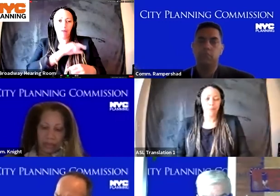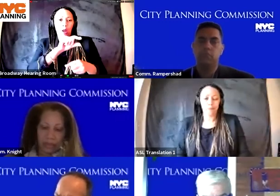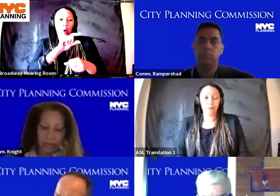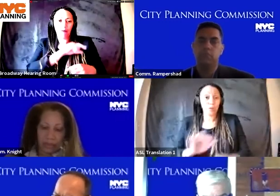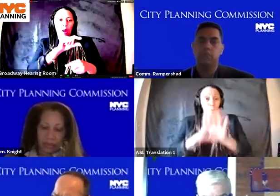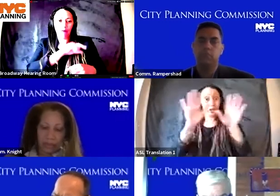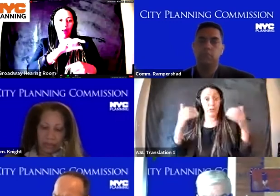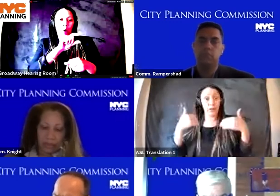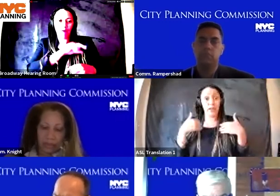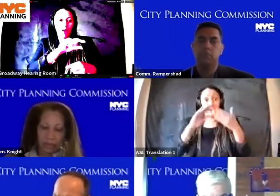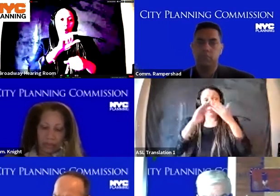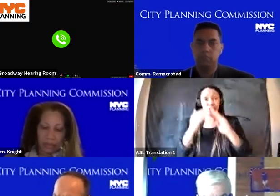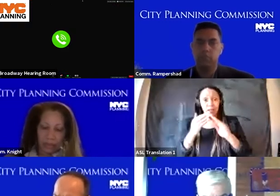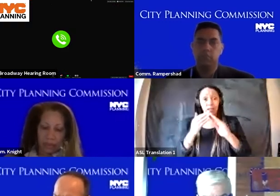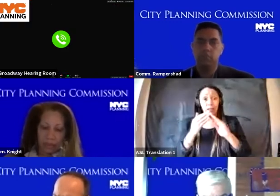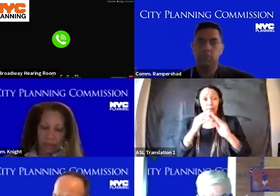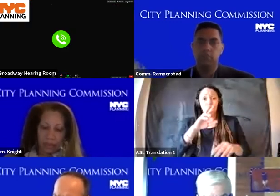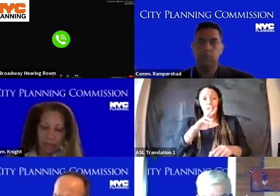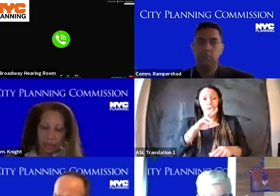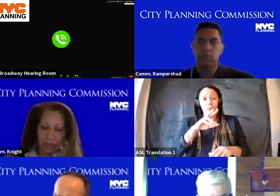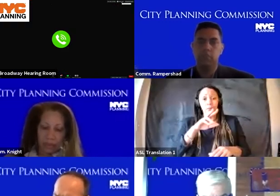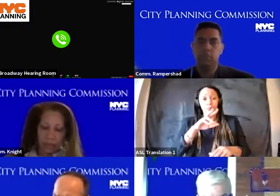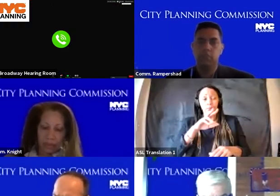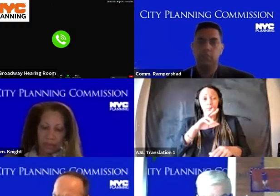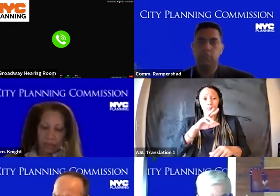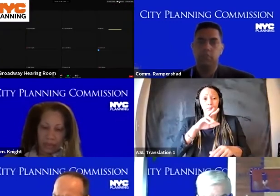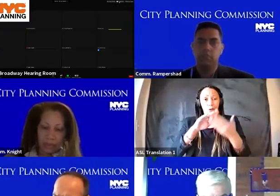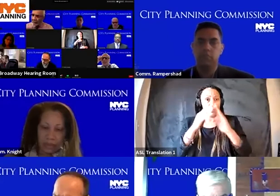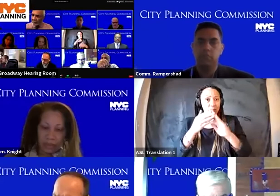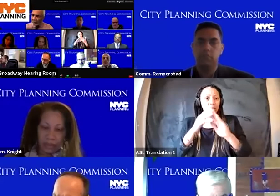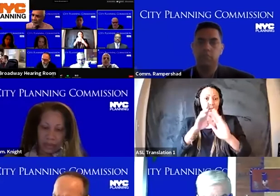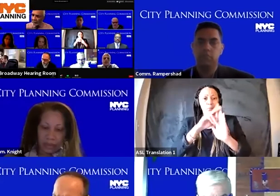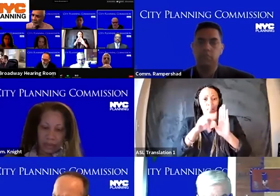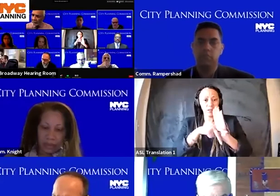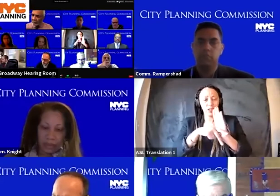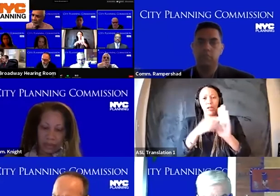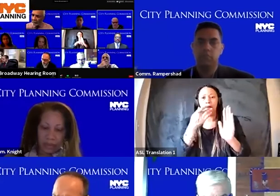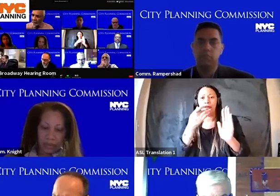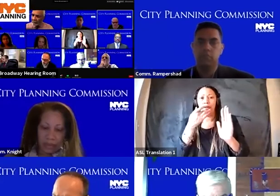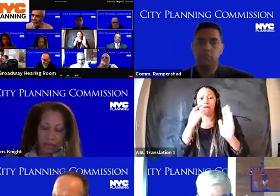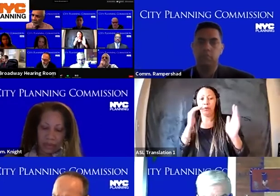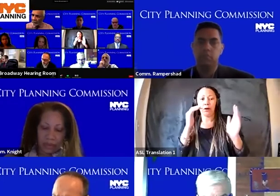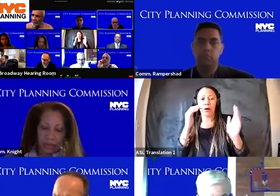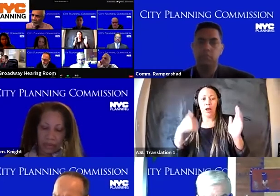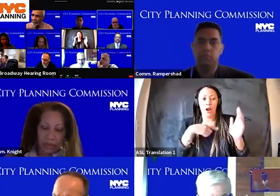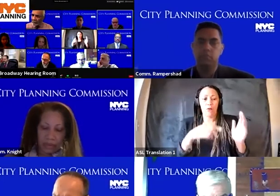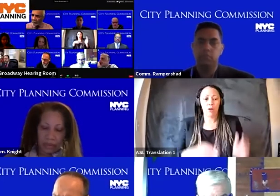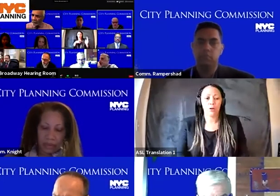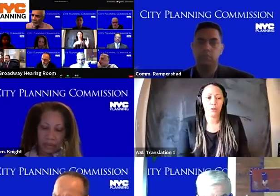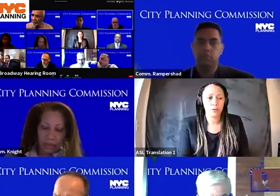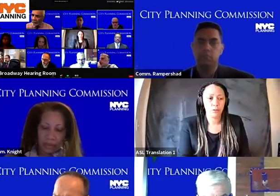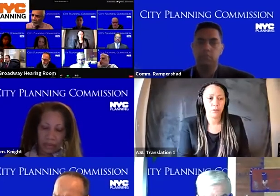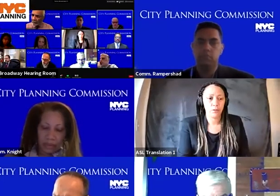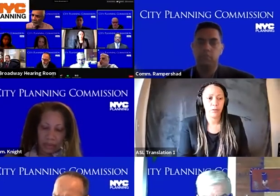city policy that would favor R6A here in order to achieve